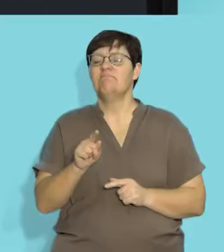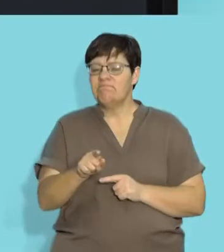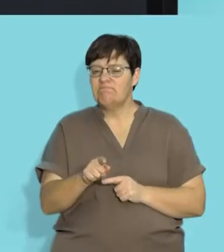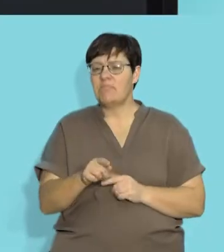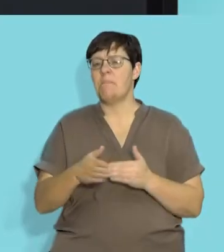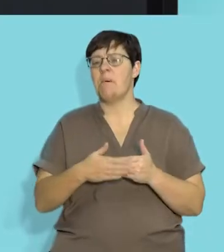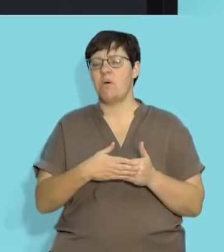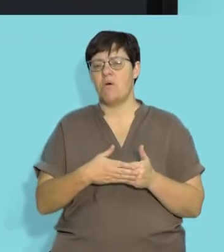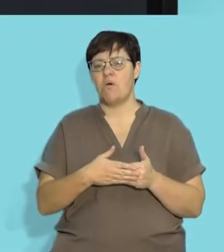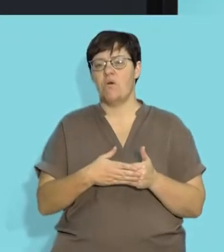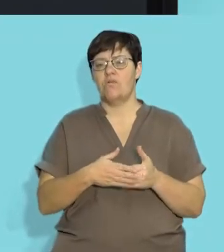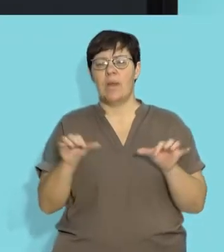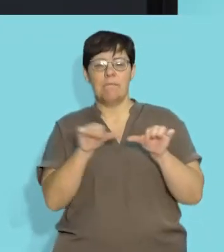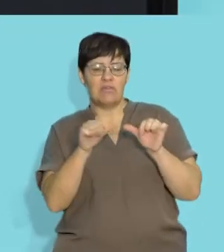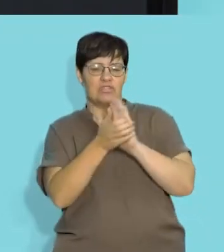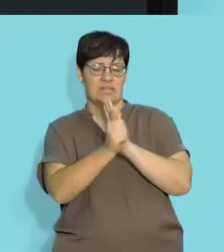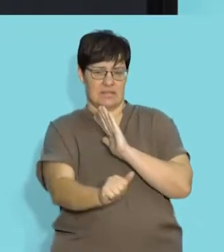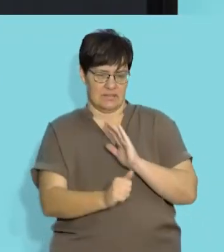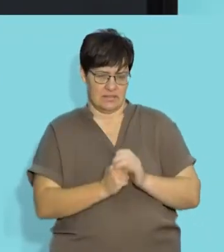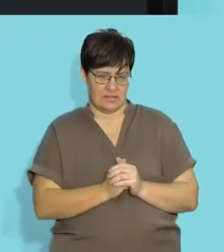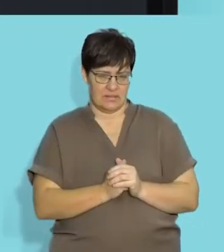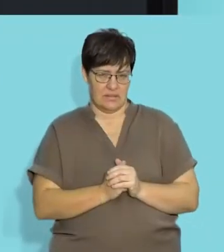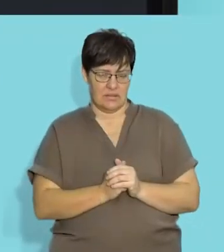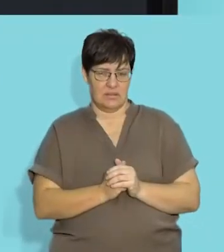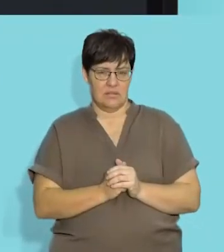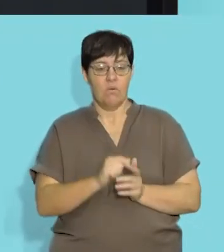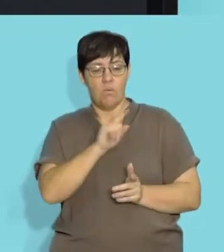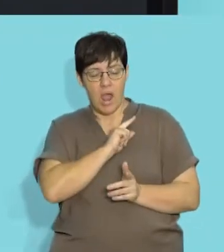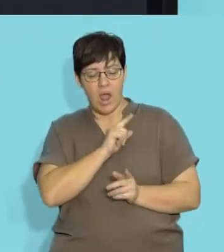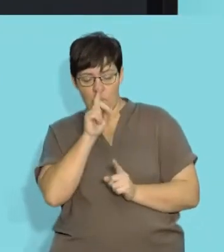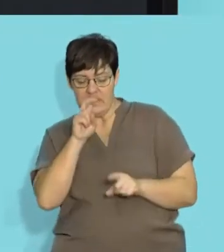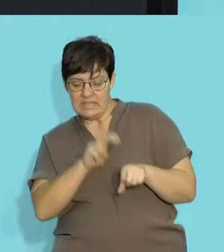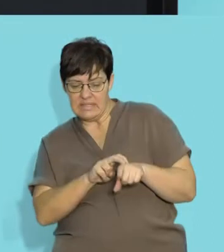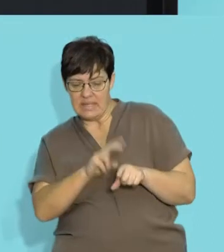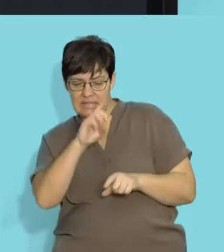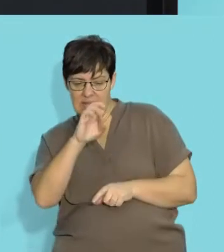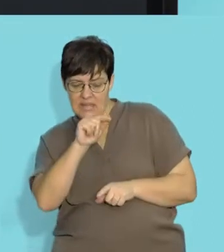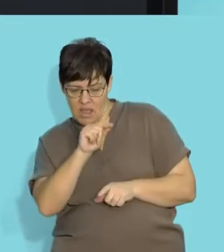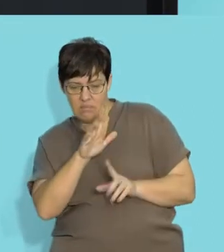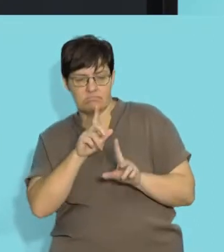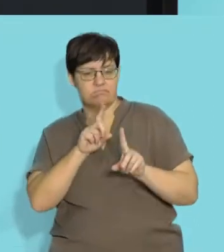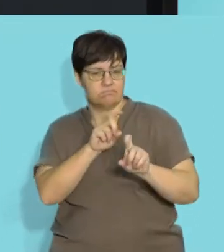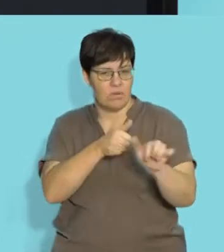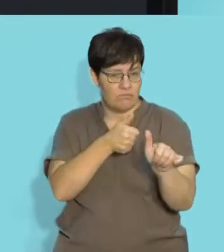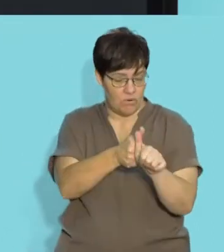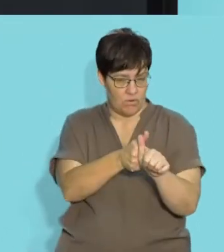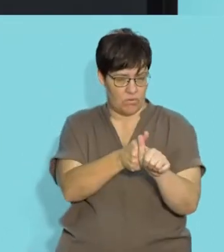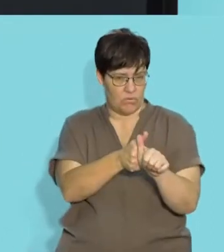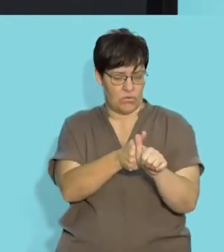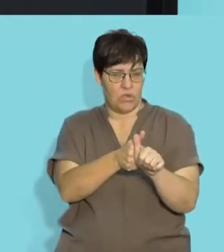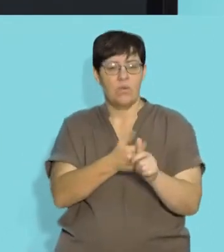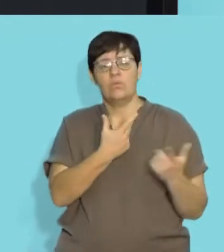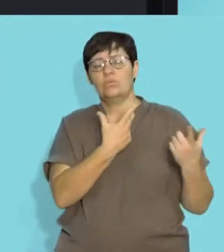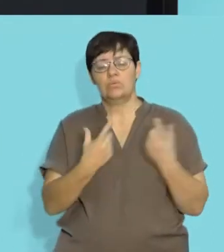to emphasize the measuring skill. You know, for us to keep track of data in a, you know, in a chemical